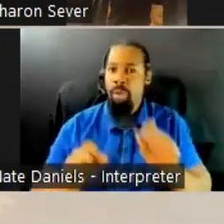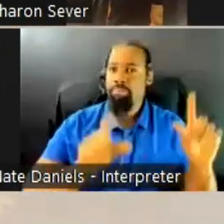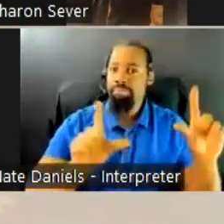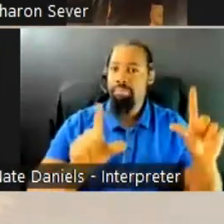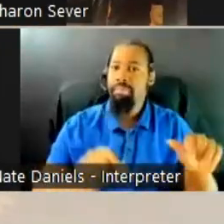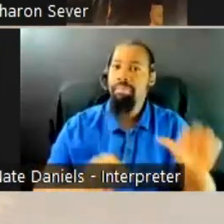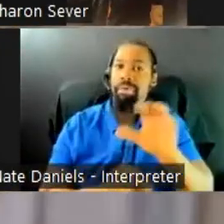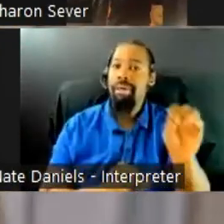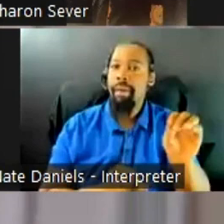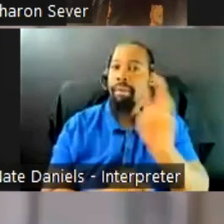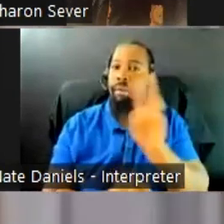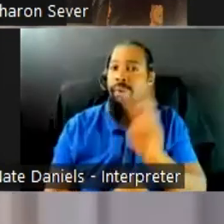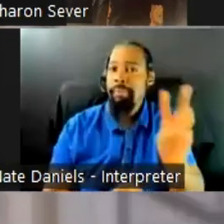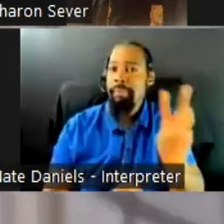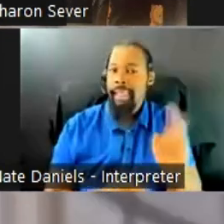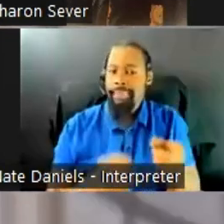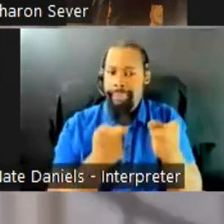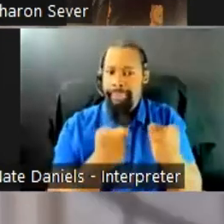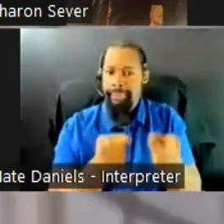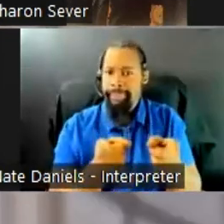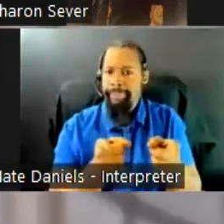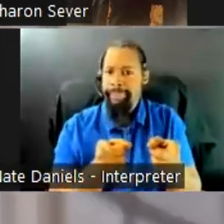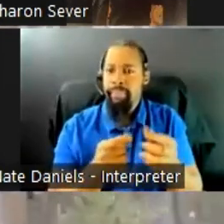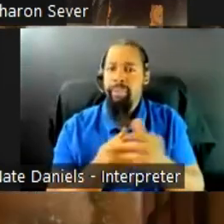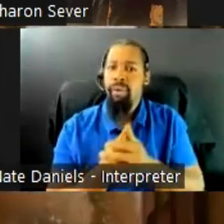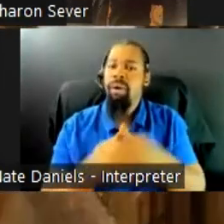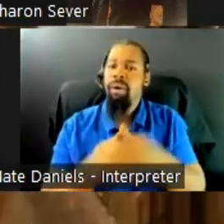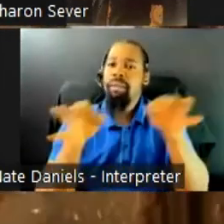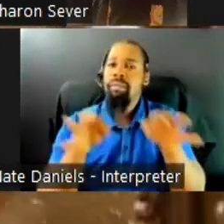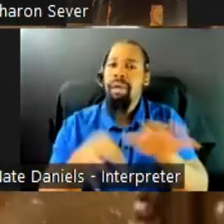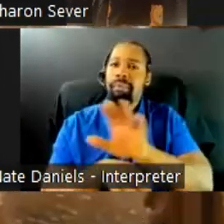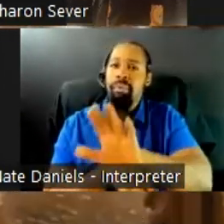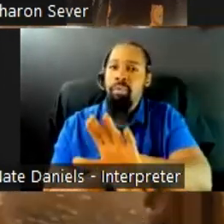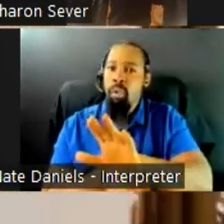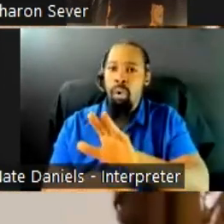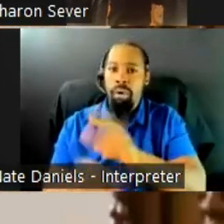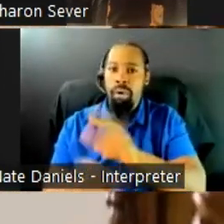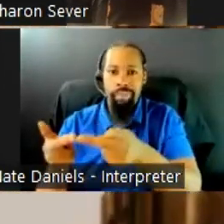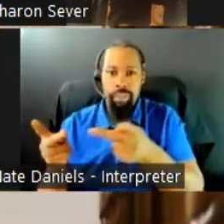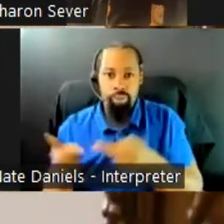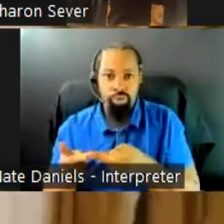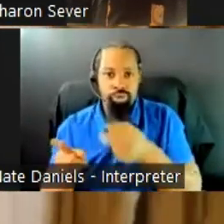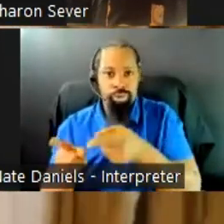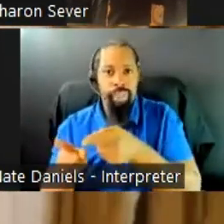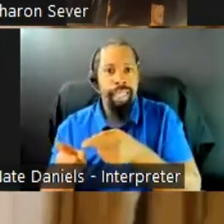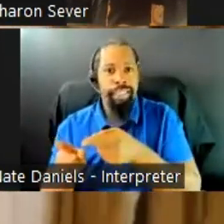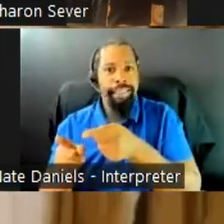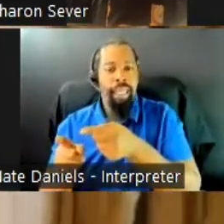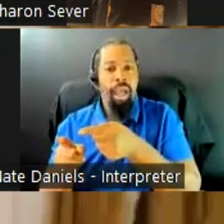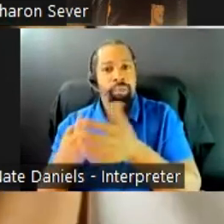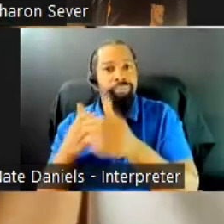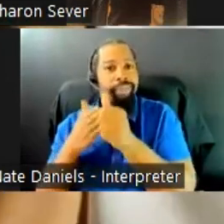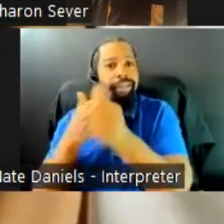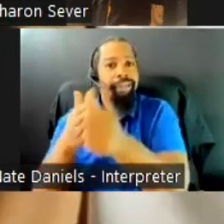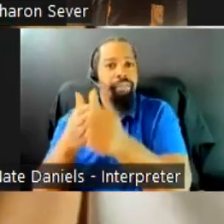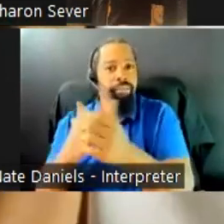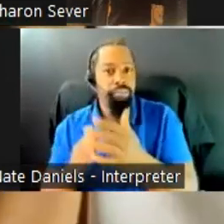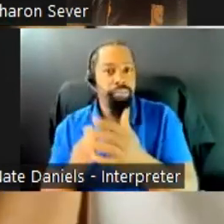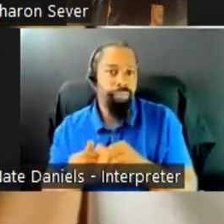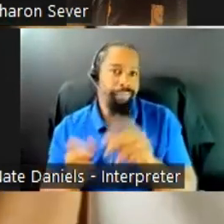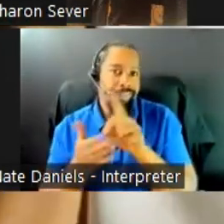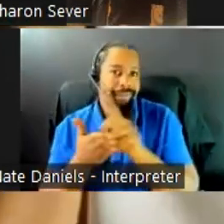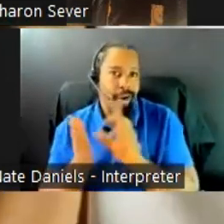what your job, what you do in your job as the head designer, as we look at the beautiful dresses and such a nice website.